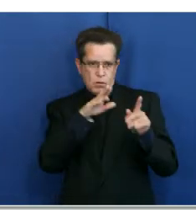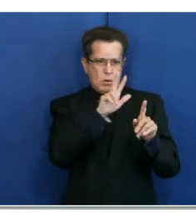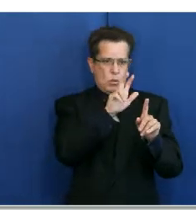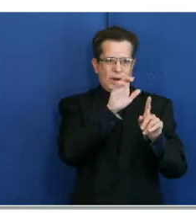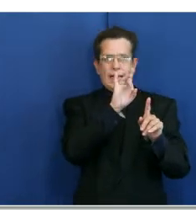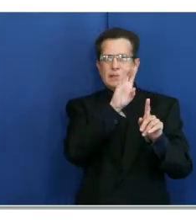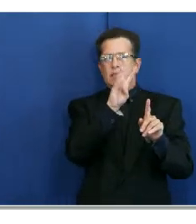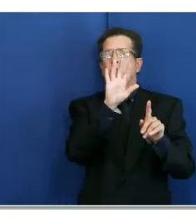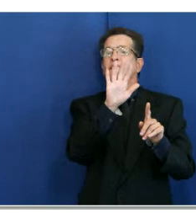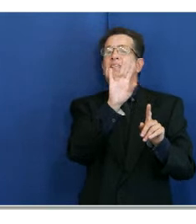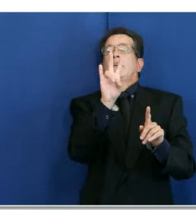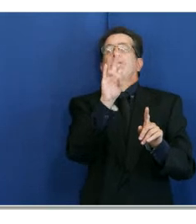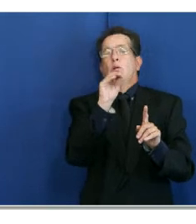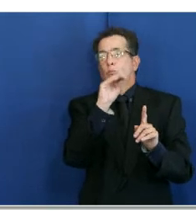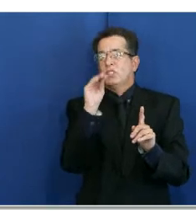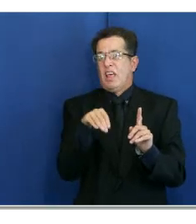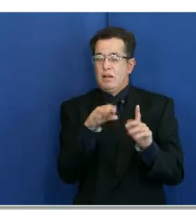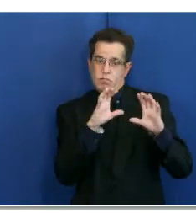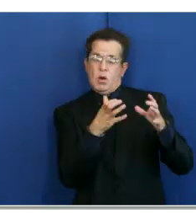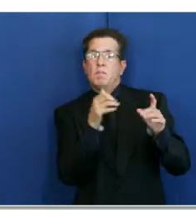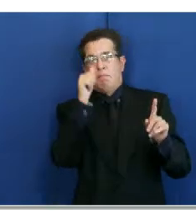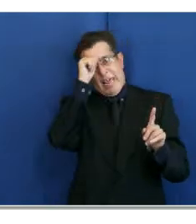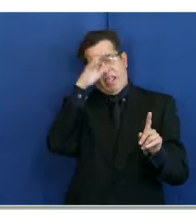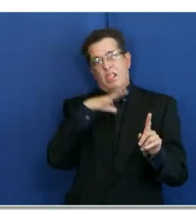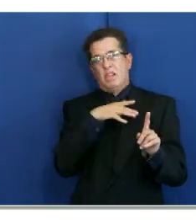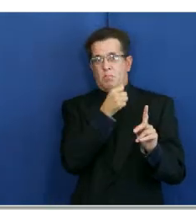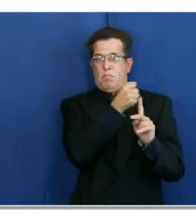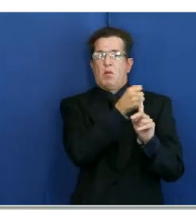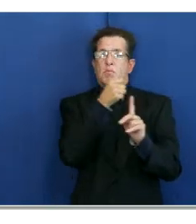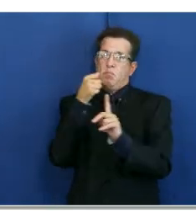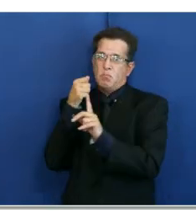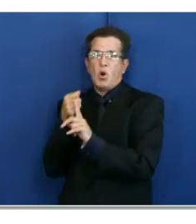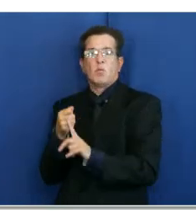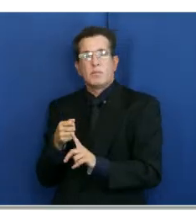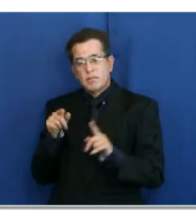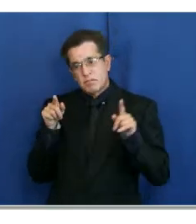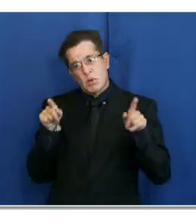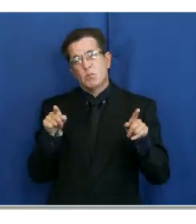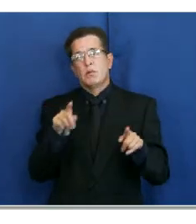386 or 57% are male.